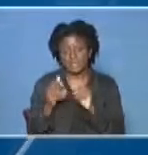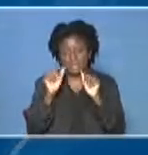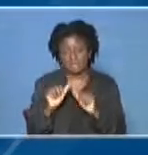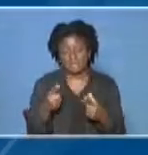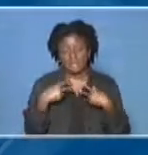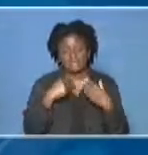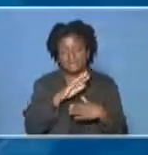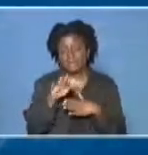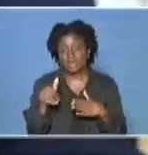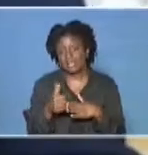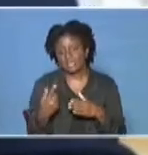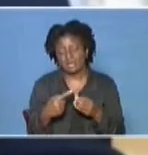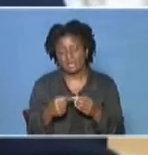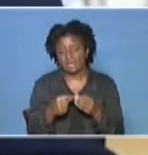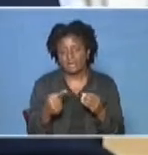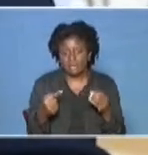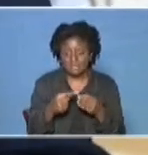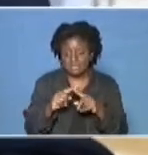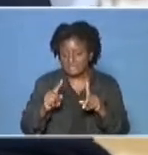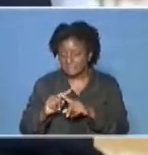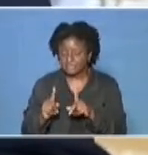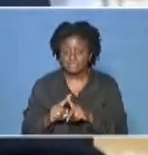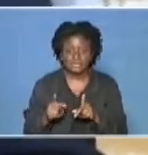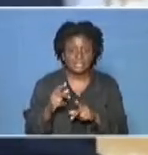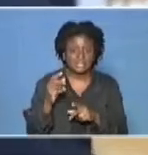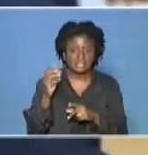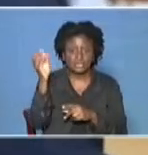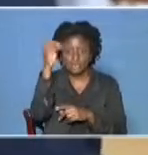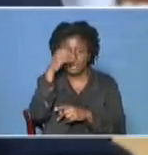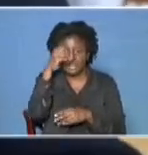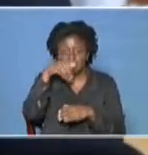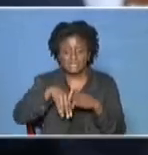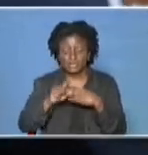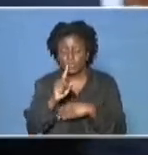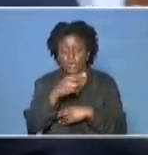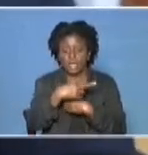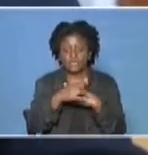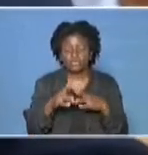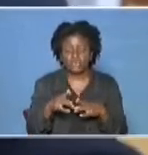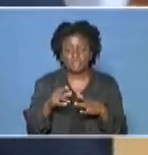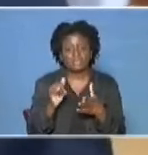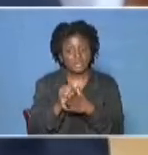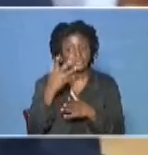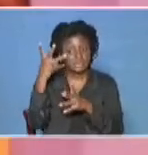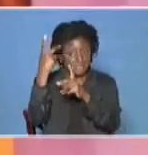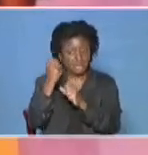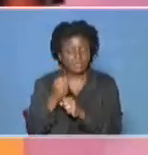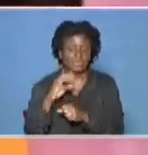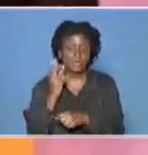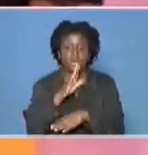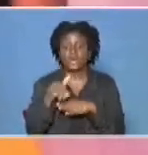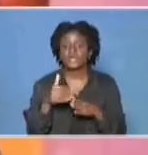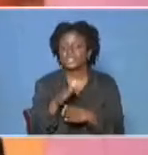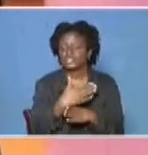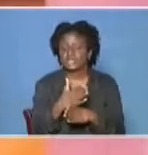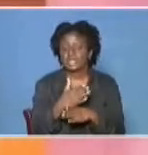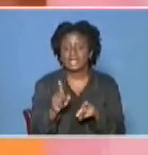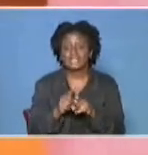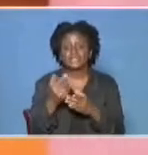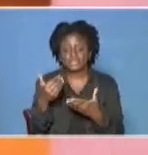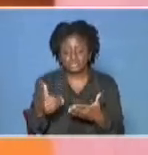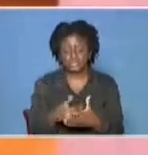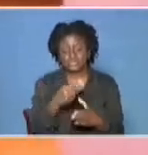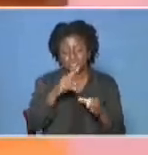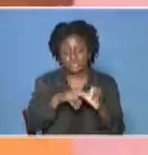of the opposing views in one room. And that was an accomplishment, I think, that we could all share. As the new chair takes the